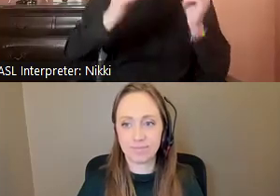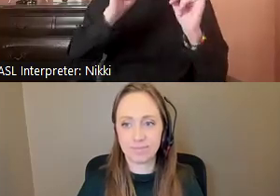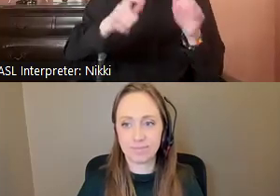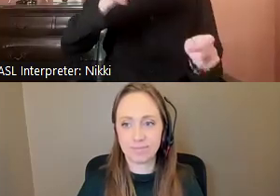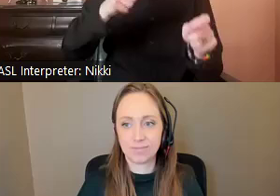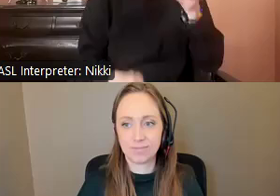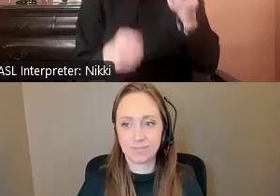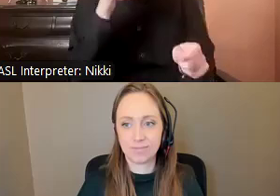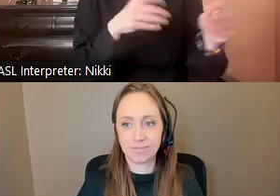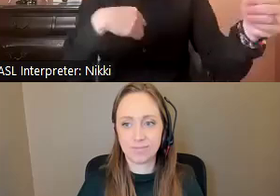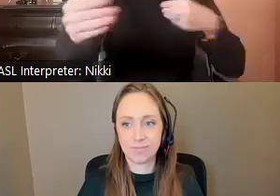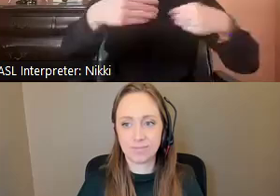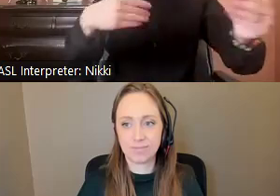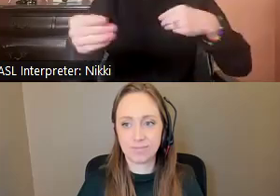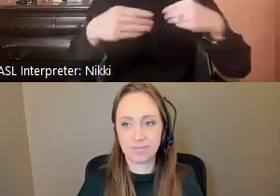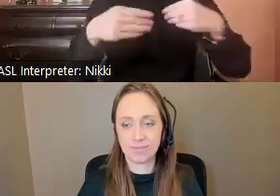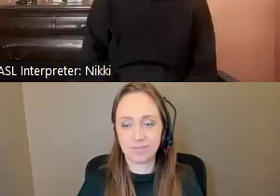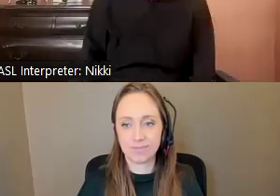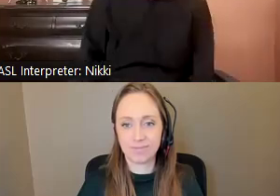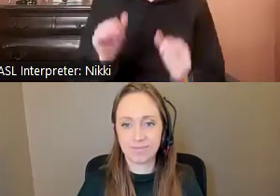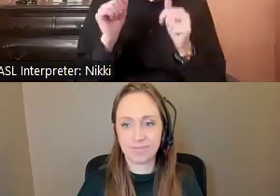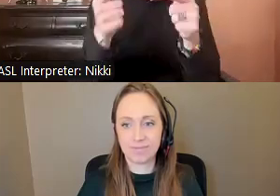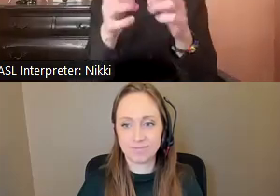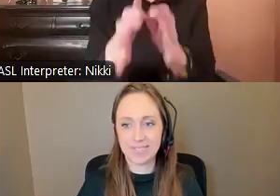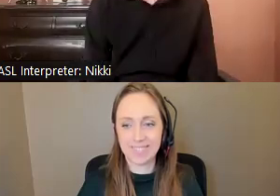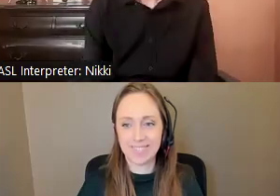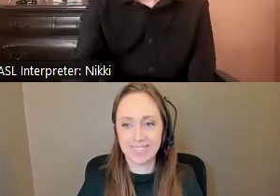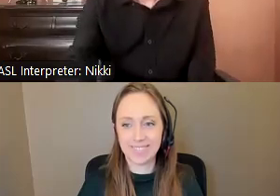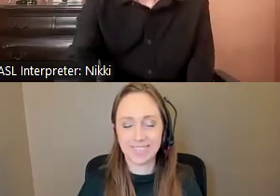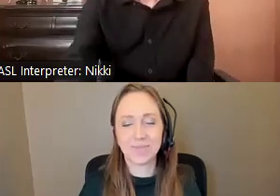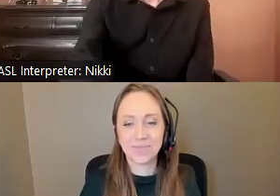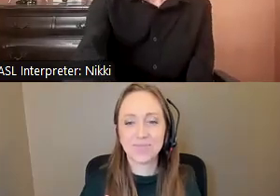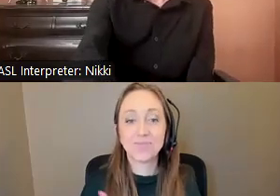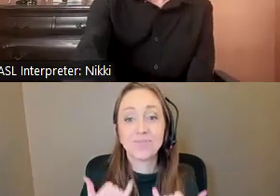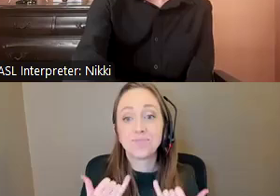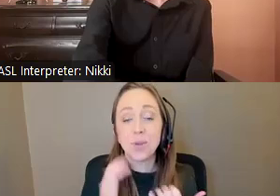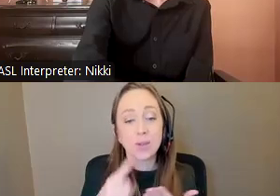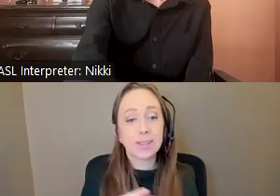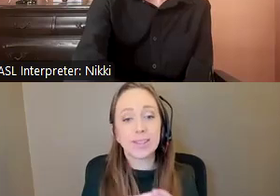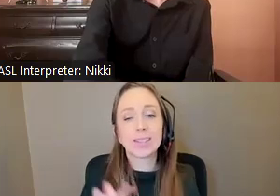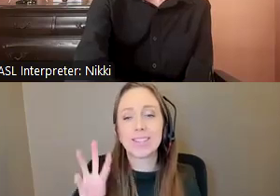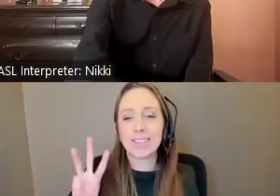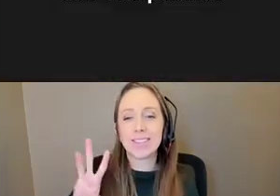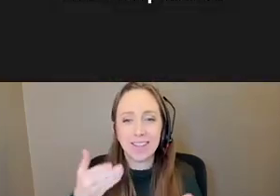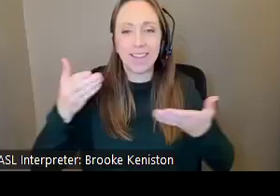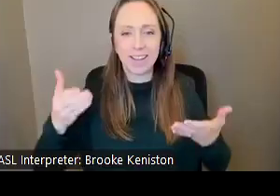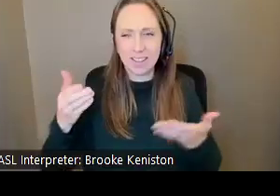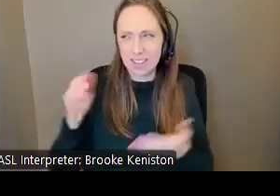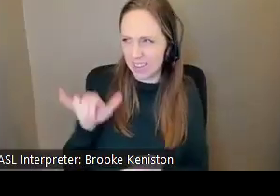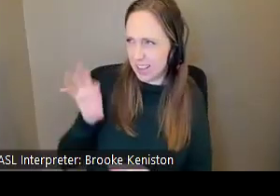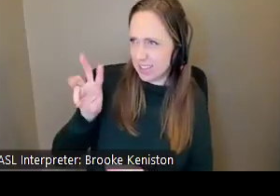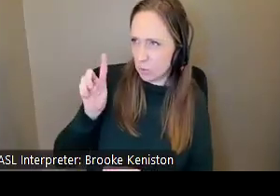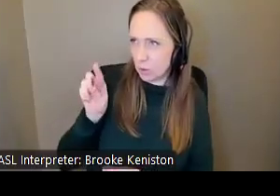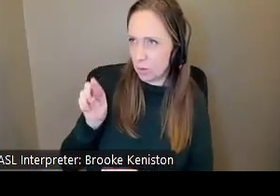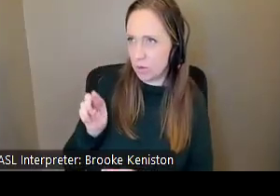are. So here are the 6 things that I'll kind of cover with you. Is that 6? 1, 2, 3, 4. Yeah, that's 6 things. And